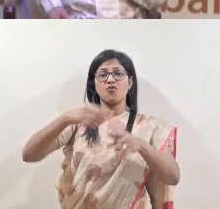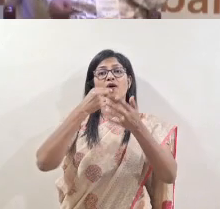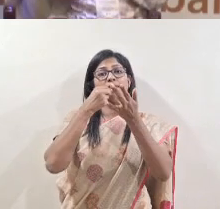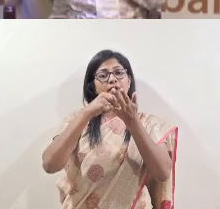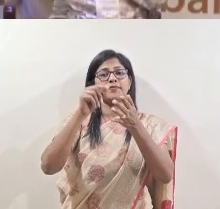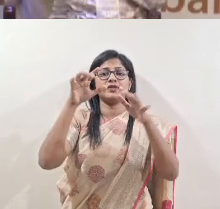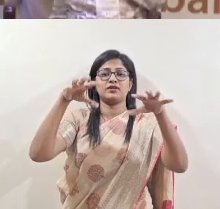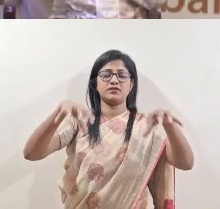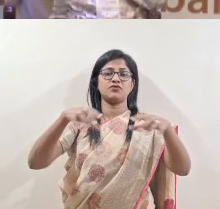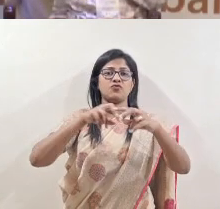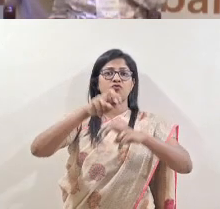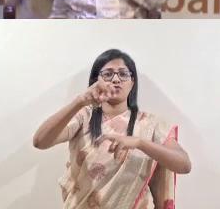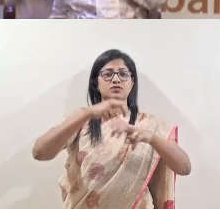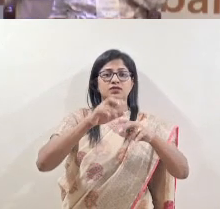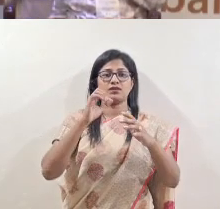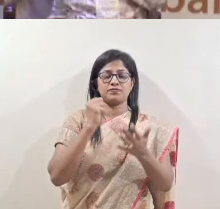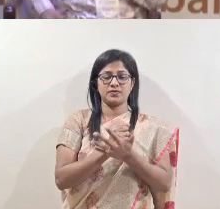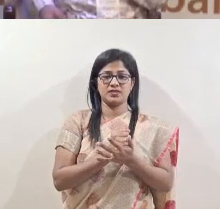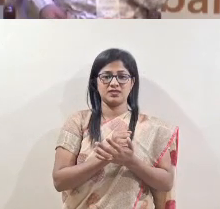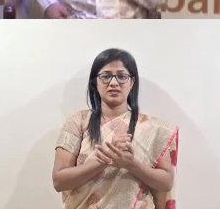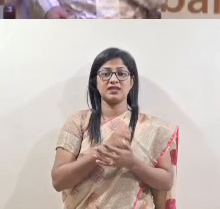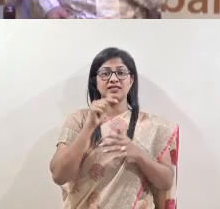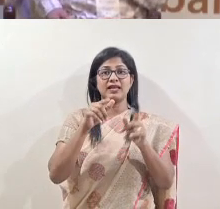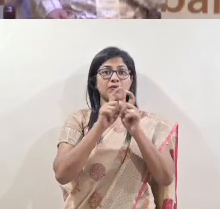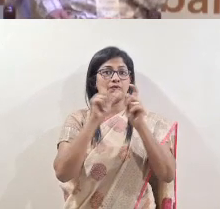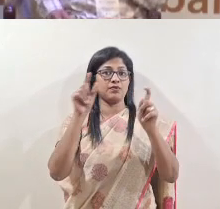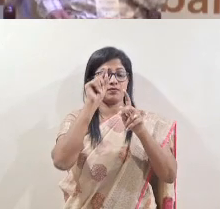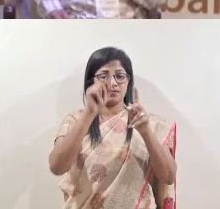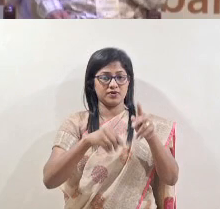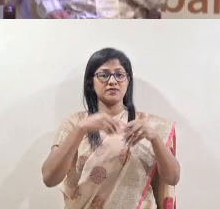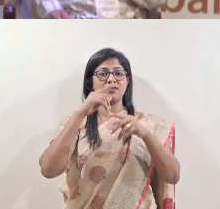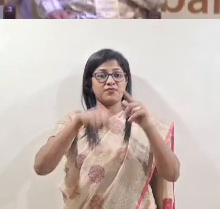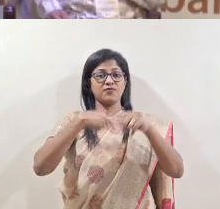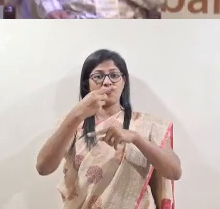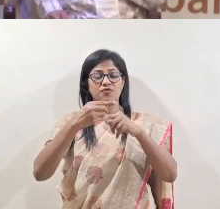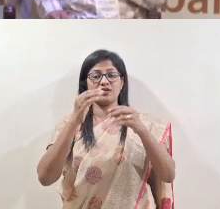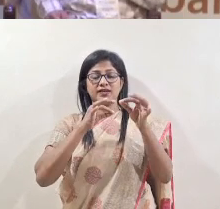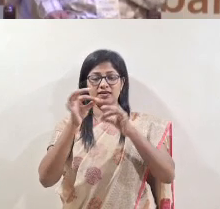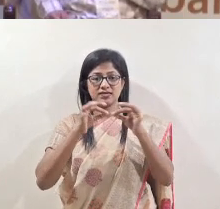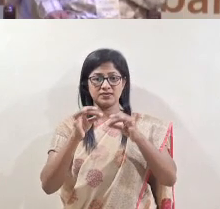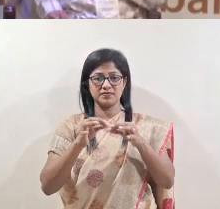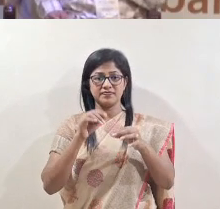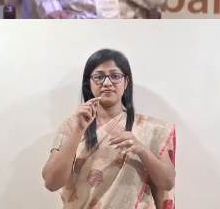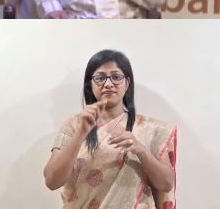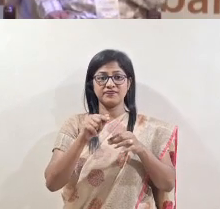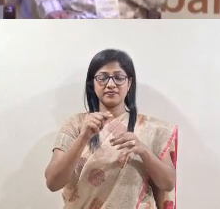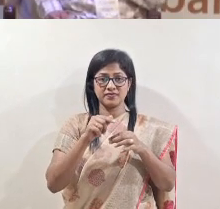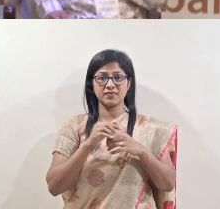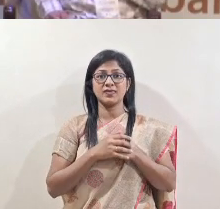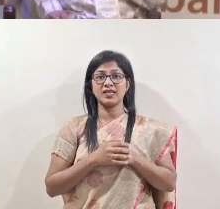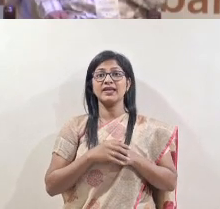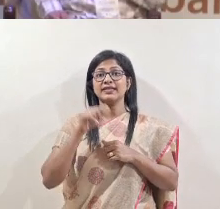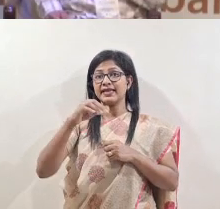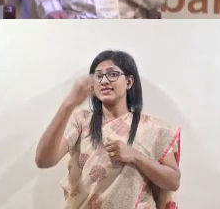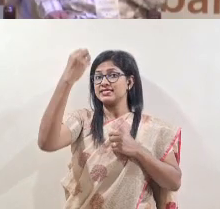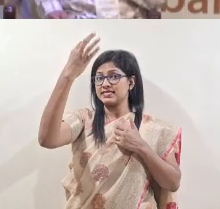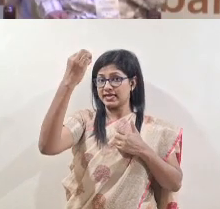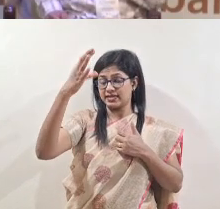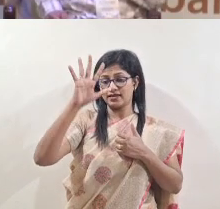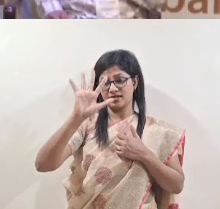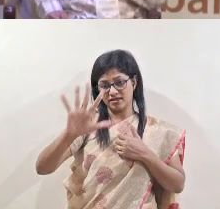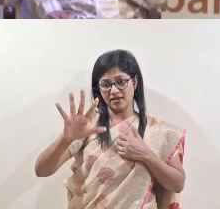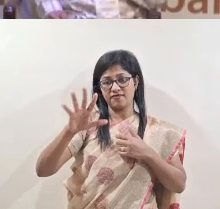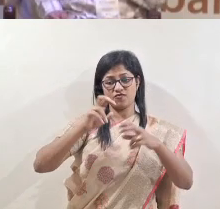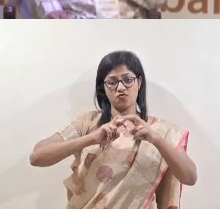crossing. Yes, yes. I mean, I will clarify these things in further slides. Basically, that is there is signal installed for